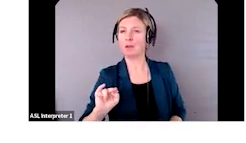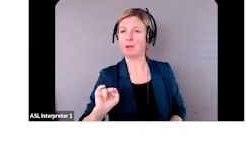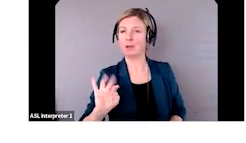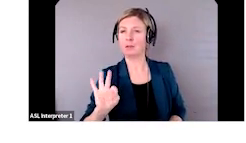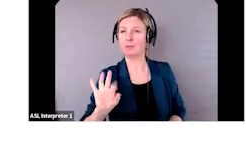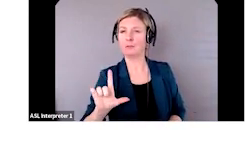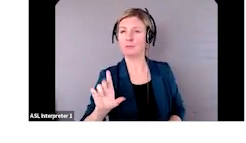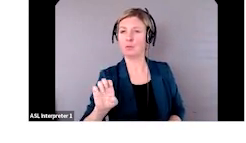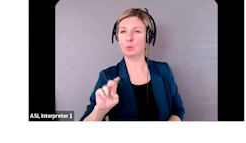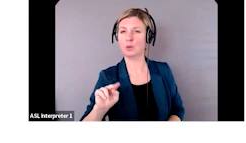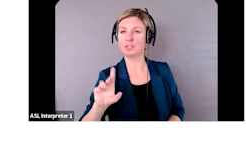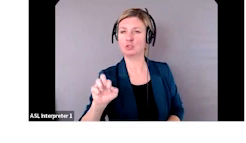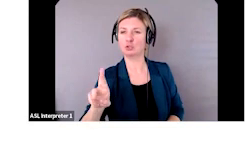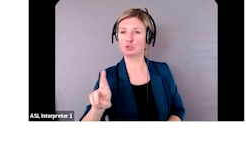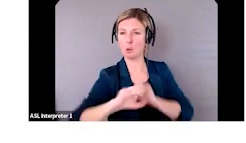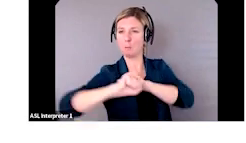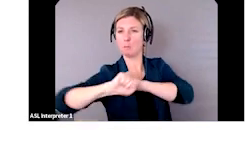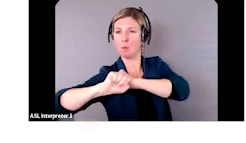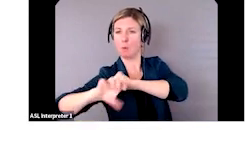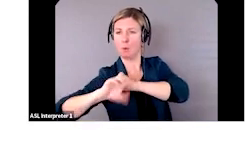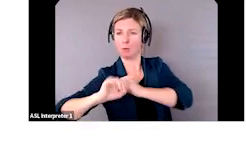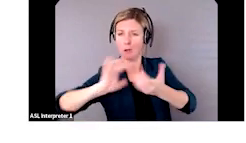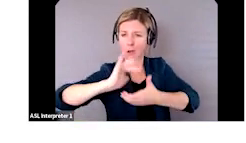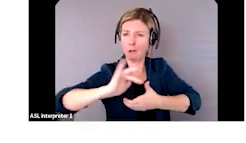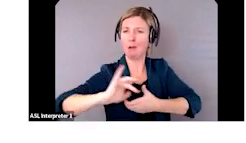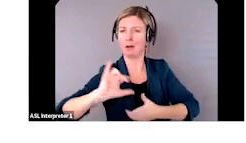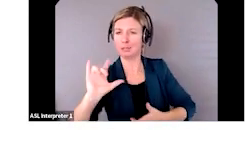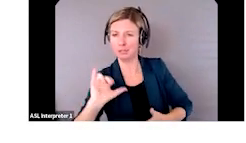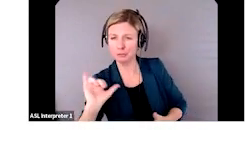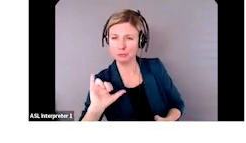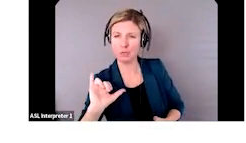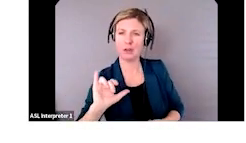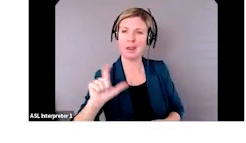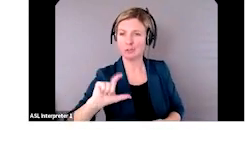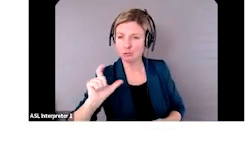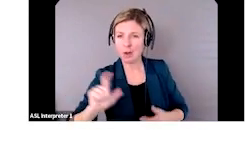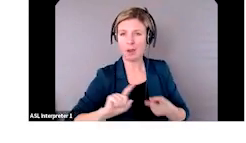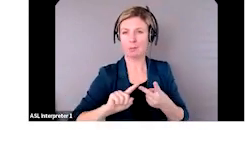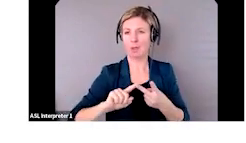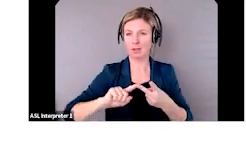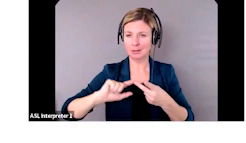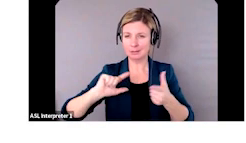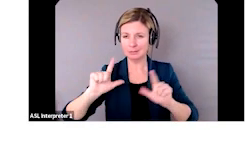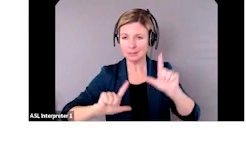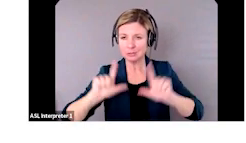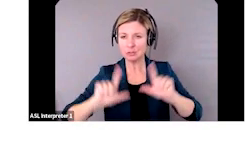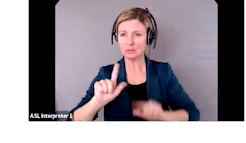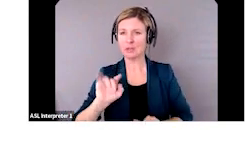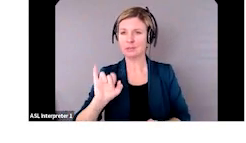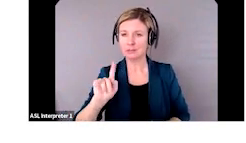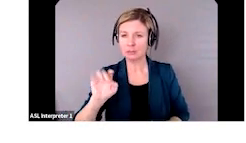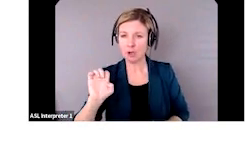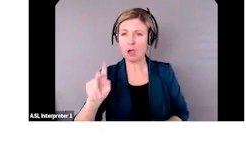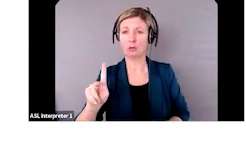all the influencer marketing stuff that you see happening on TikTok and Instagram and such, those are key